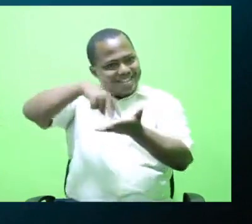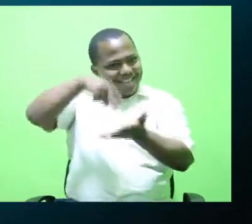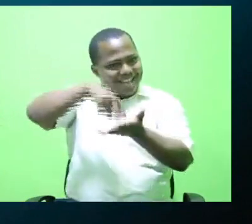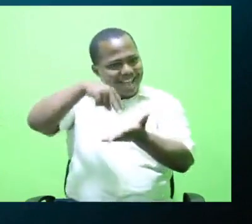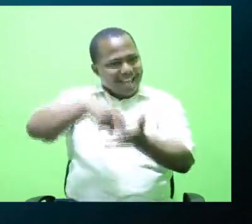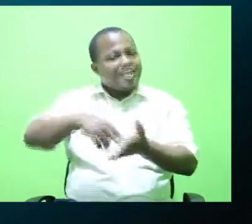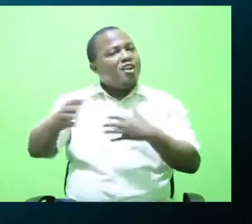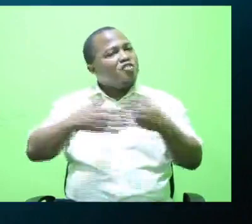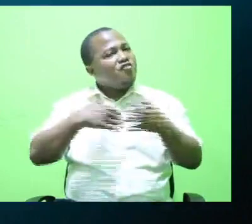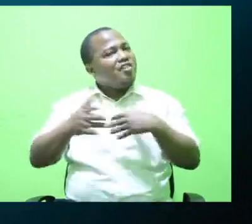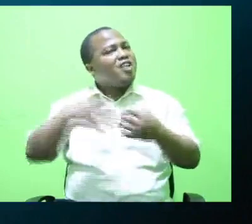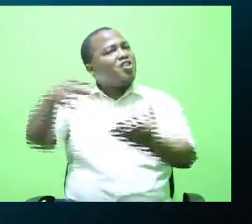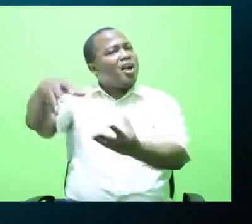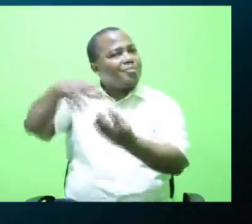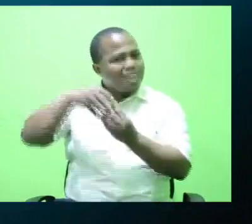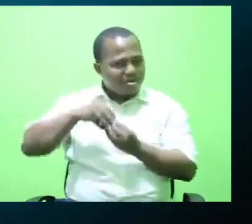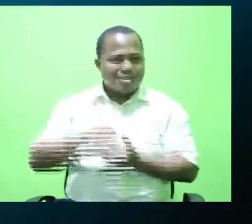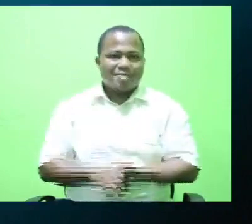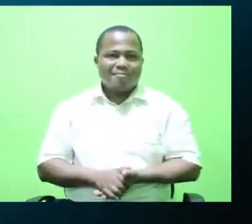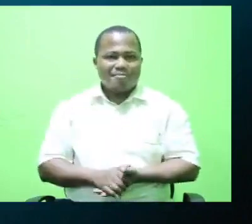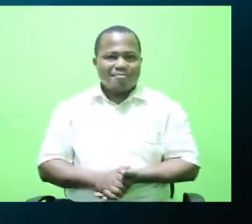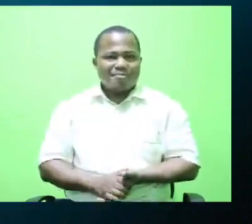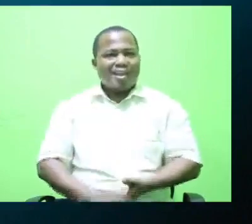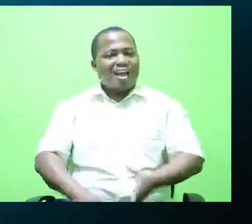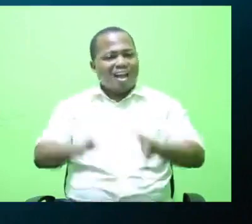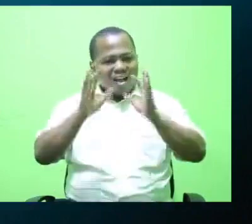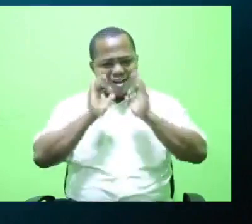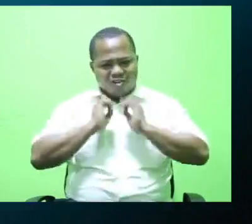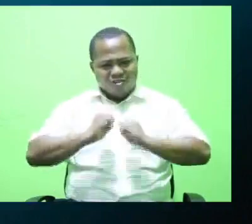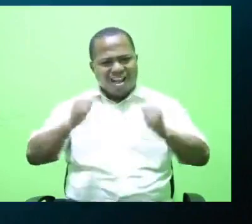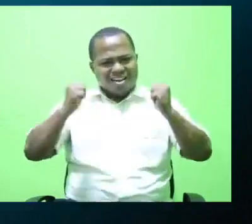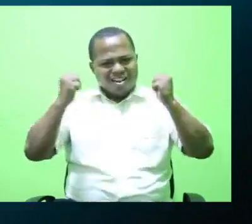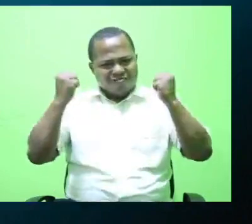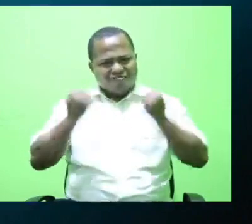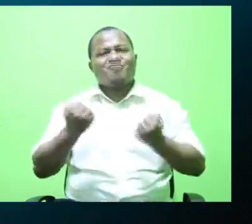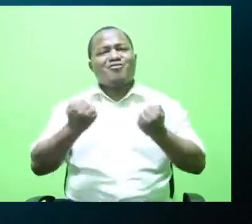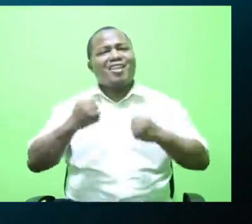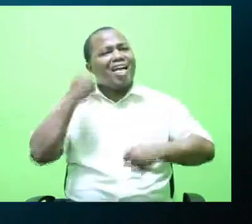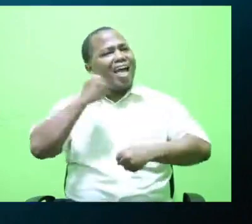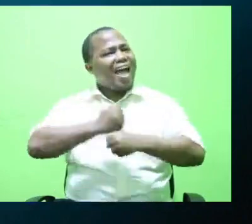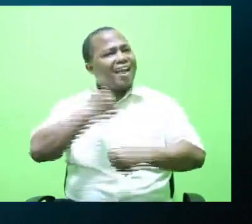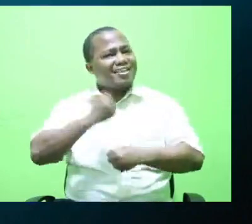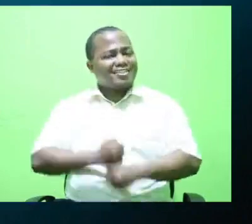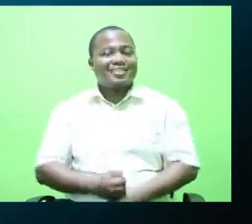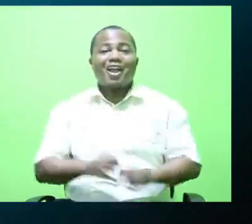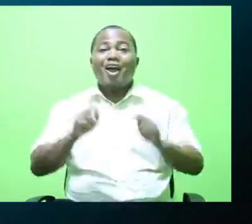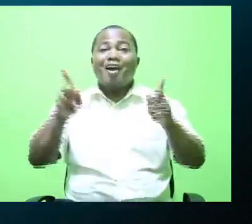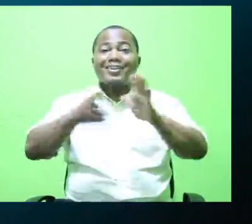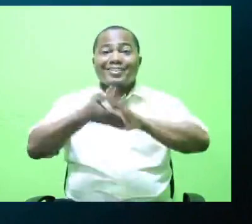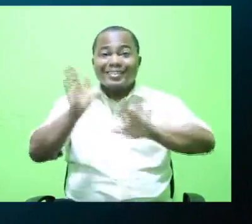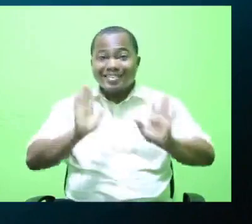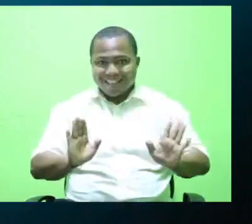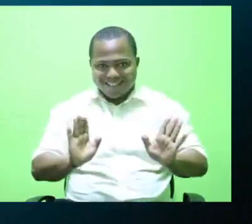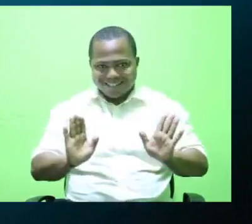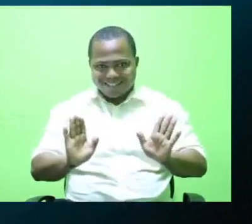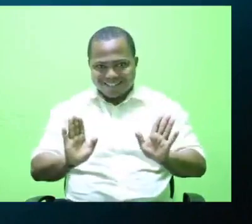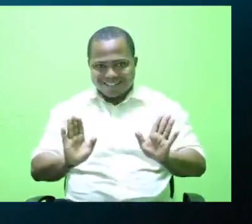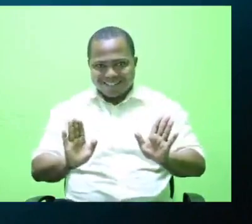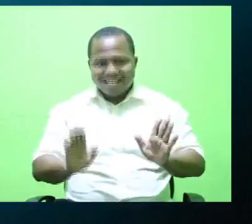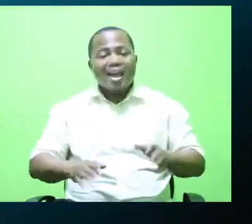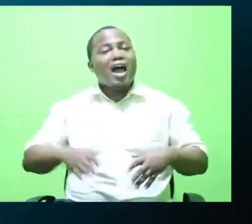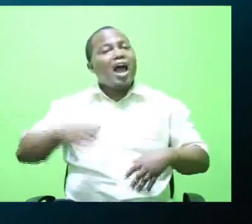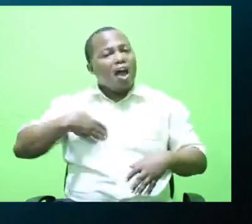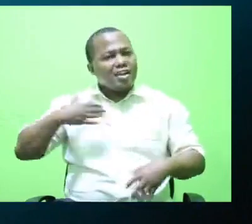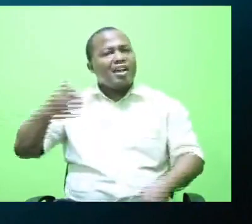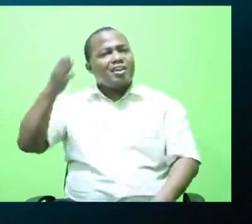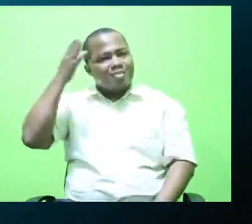and let us do together a wonderful action. Yes, ready?